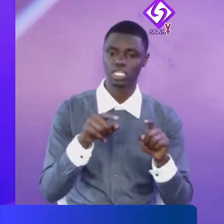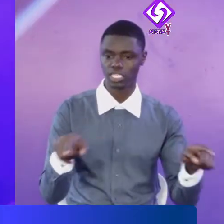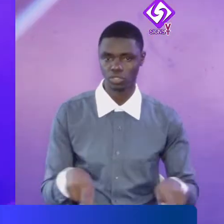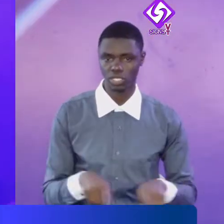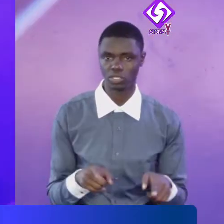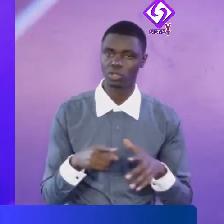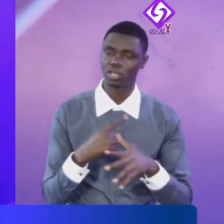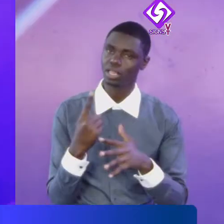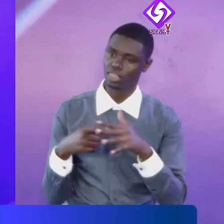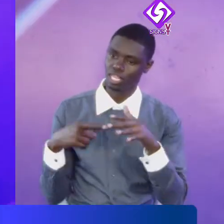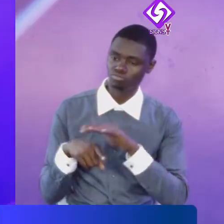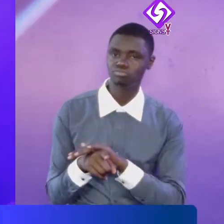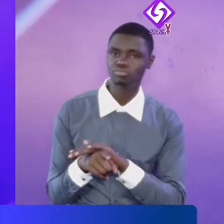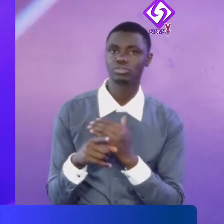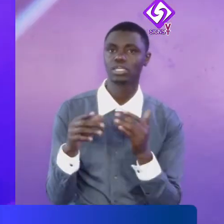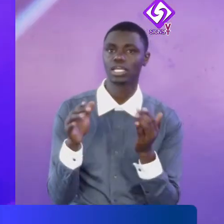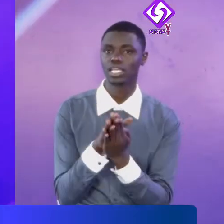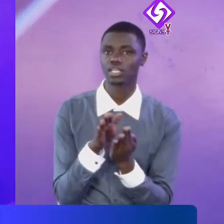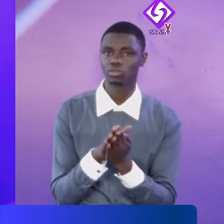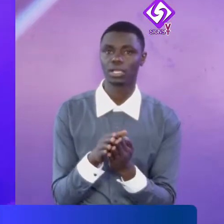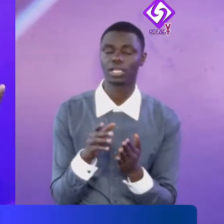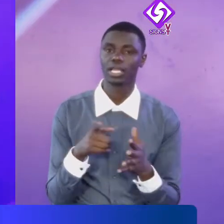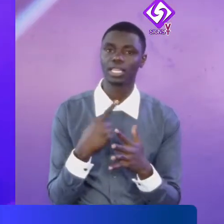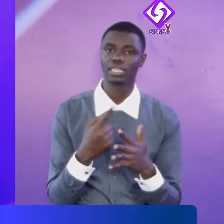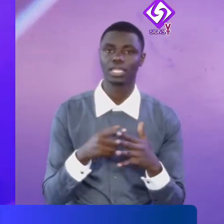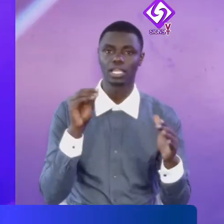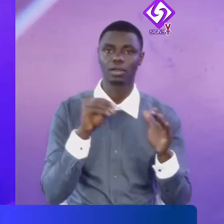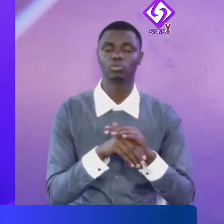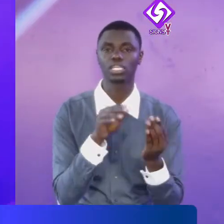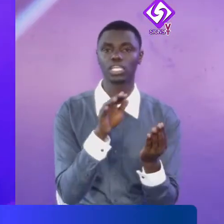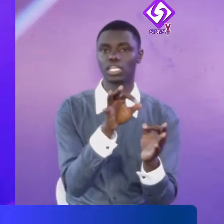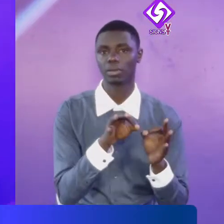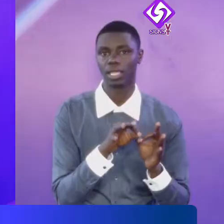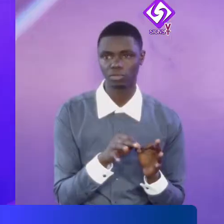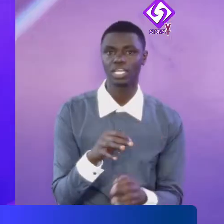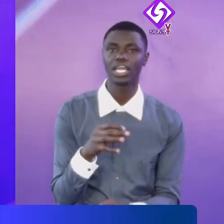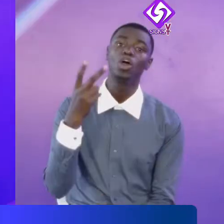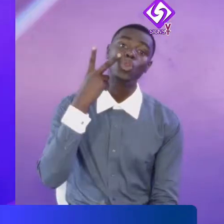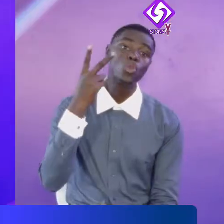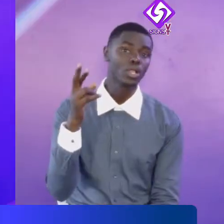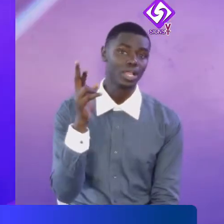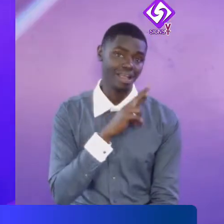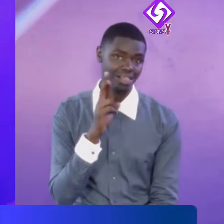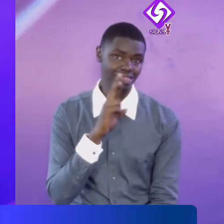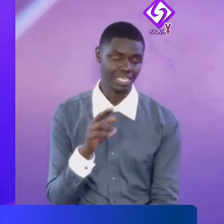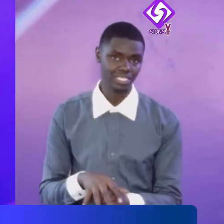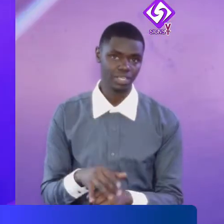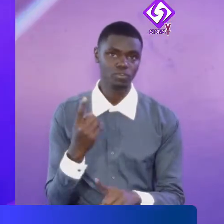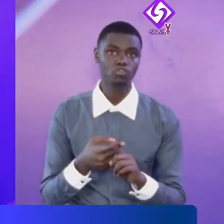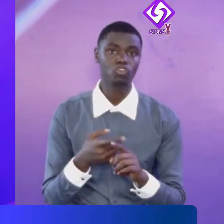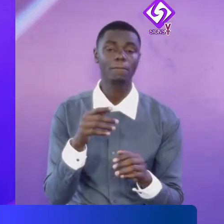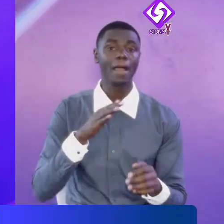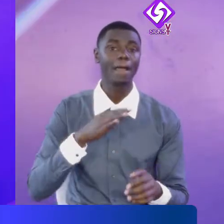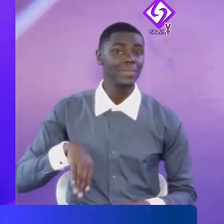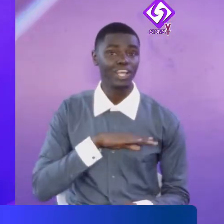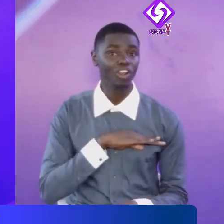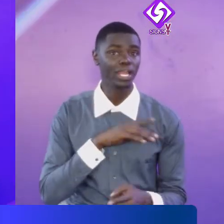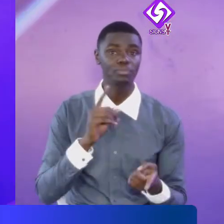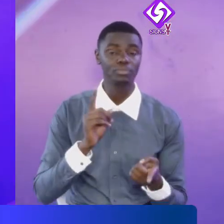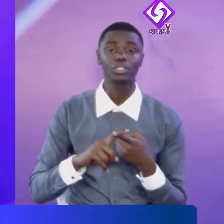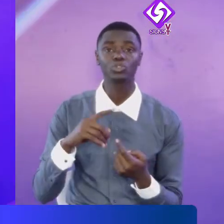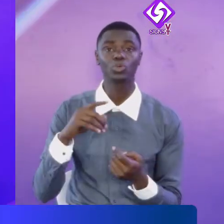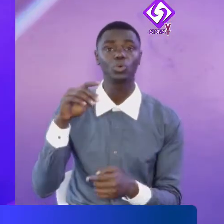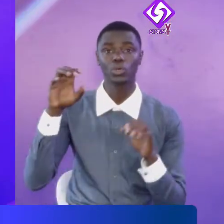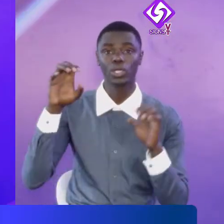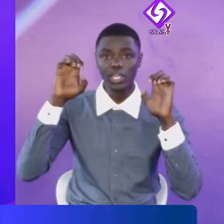bank and put them in CoopBank. Then I breathed. Look at the risk I'm taking. I flew all the way from Barcelona to Addis Ababa carrying notes on